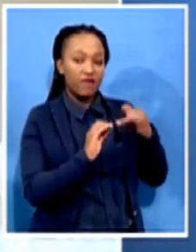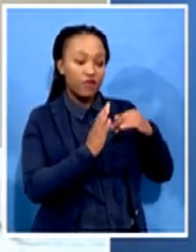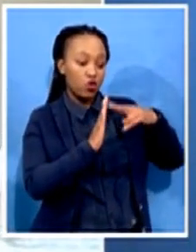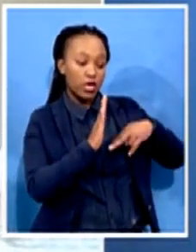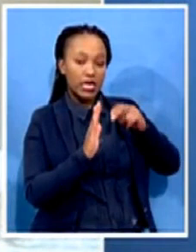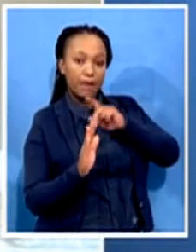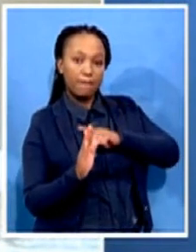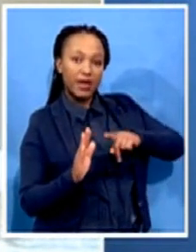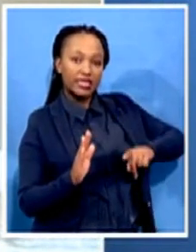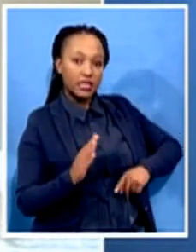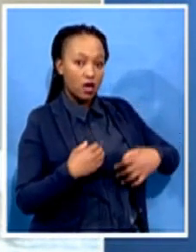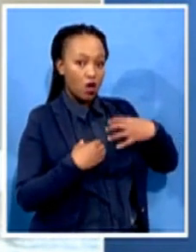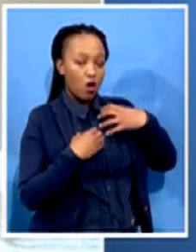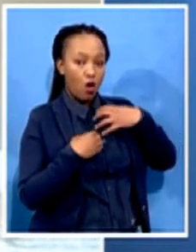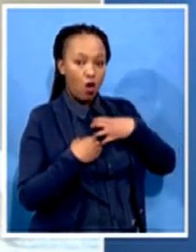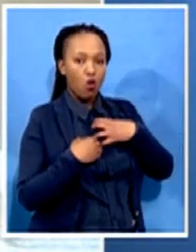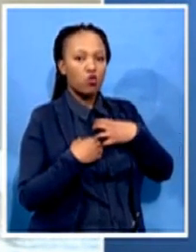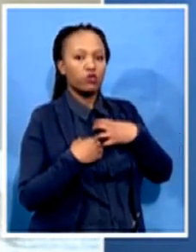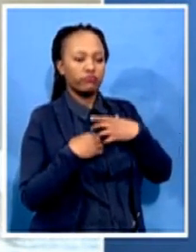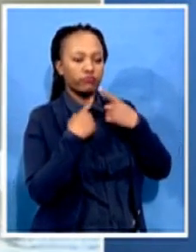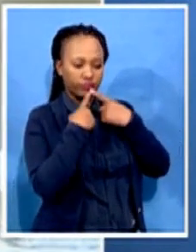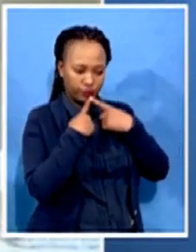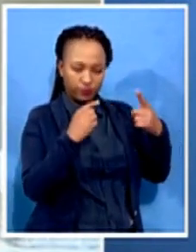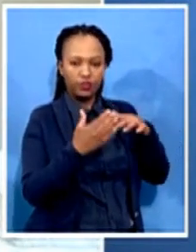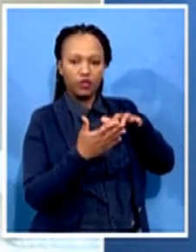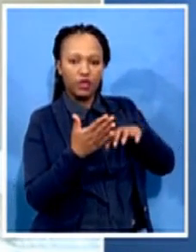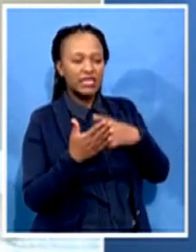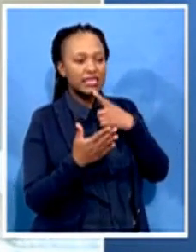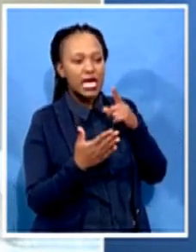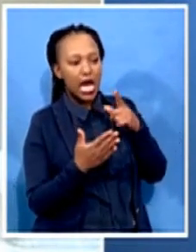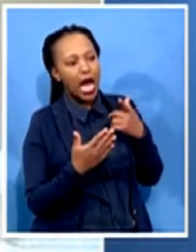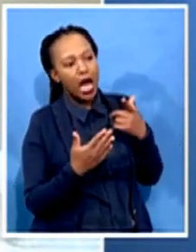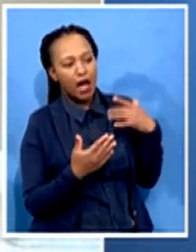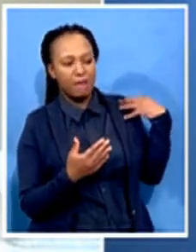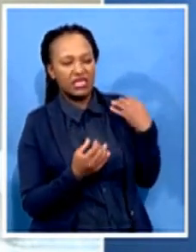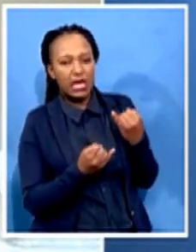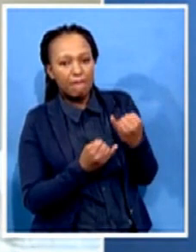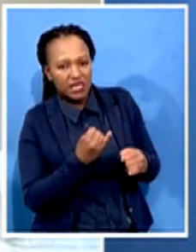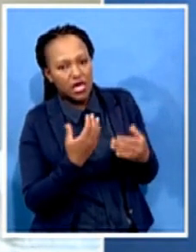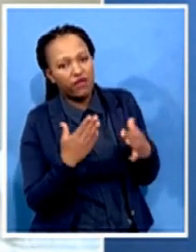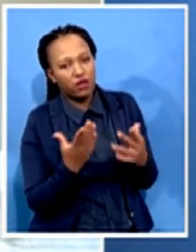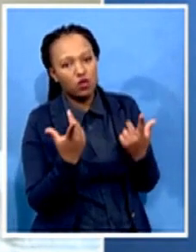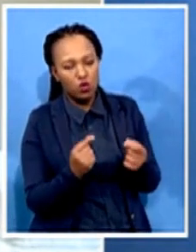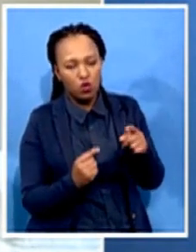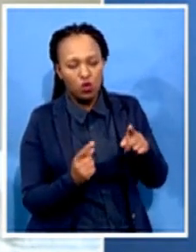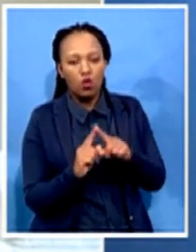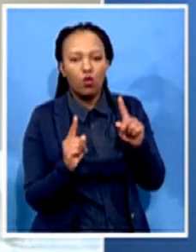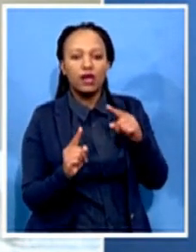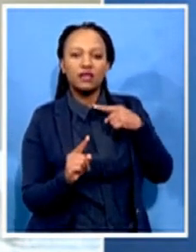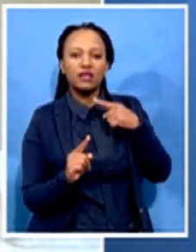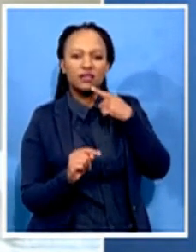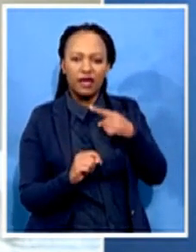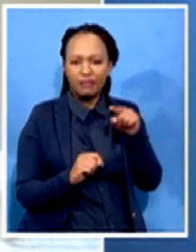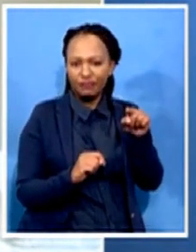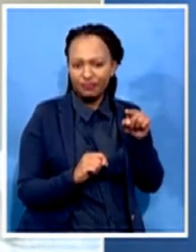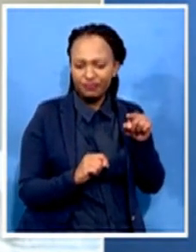refers to this error of judgment and how she has basically, not complied with her oath